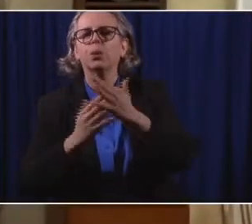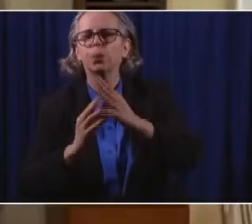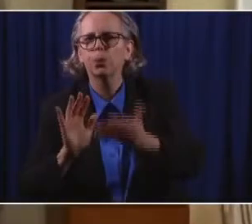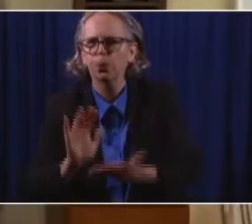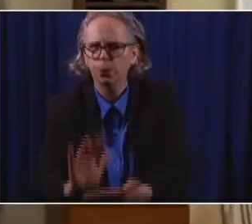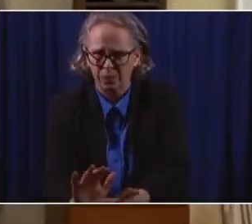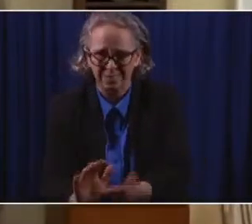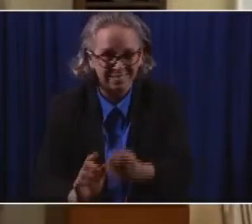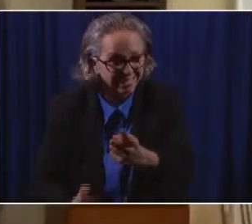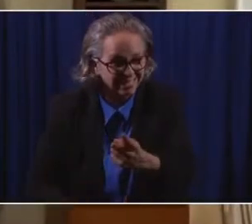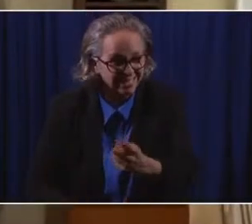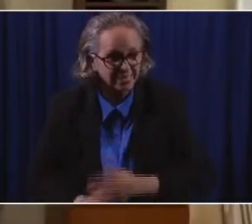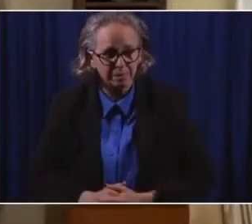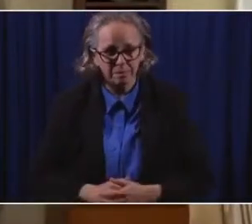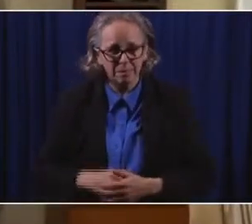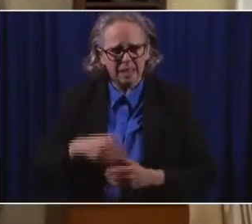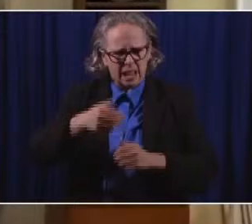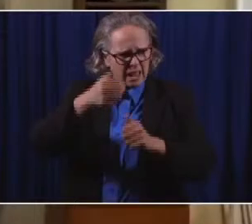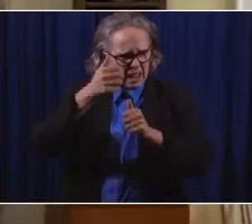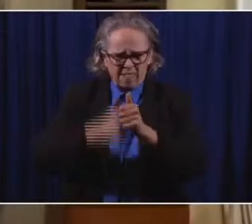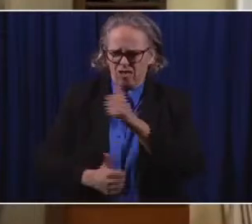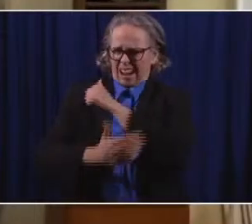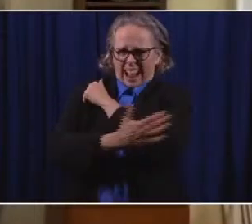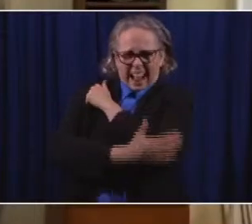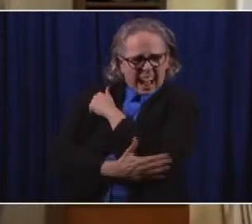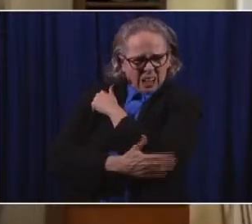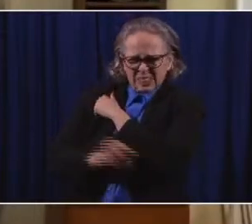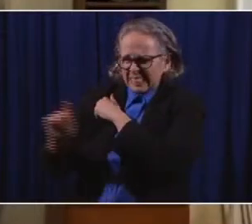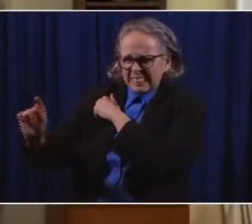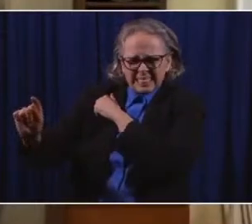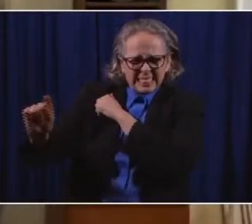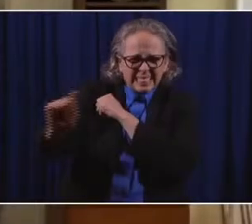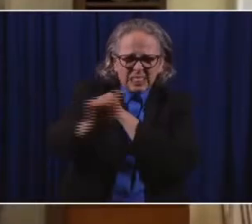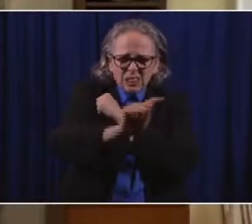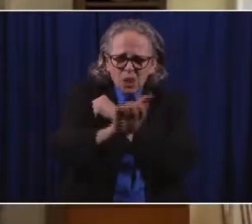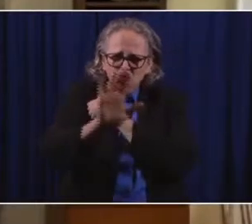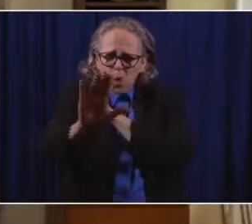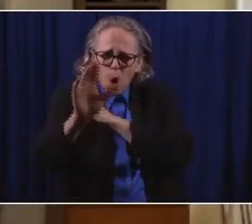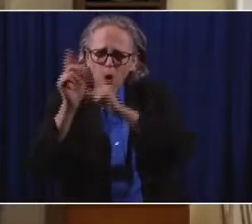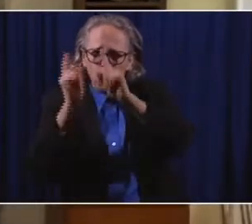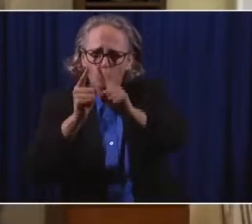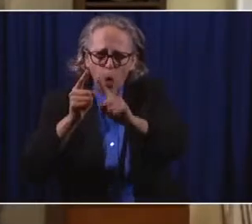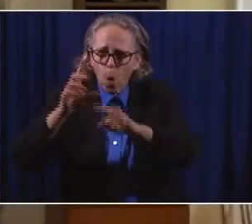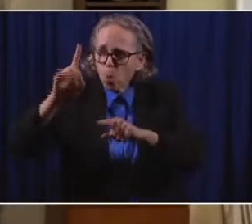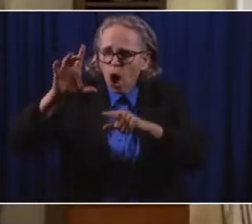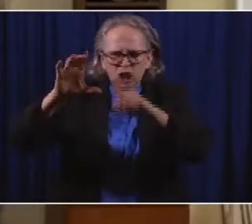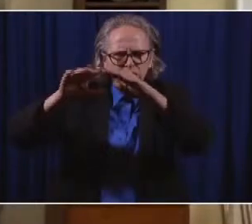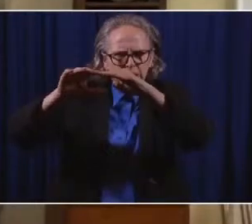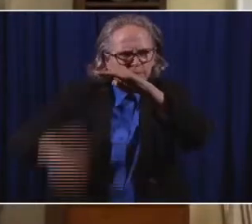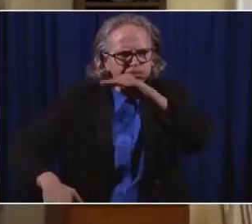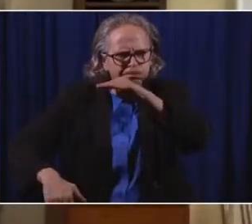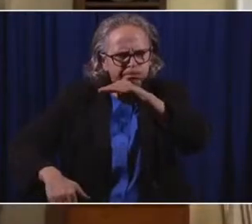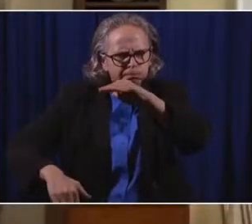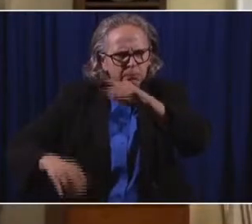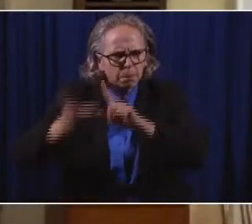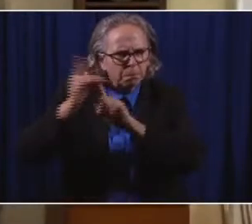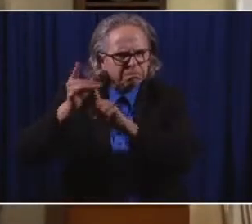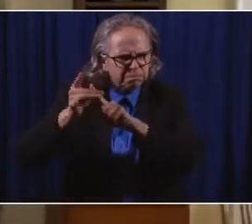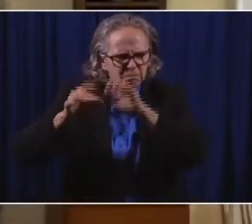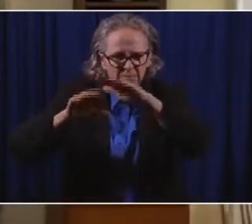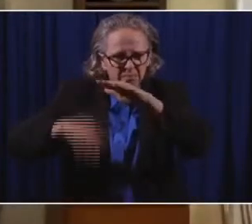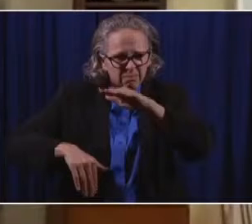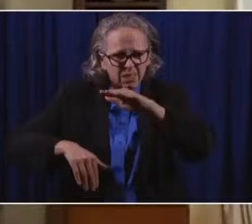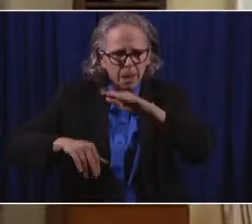have an ultimate goal of getting under 100. That's the high incidence. We certainly have the ability to do